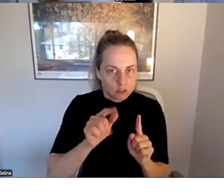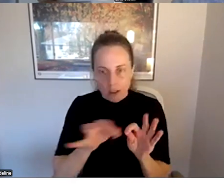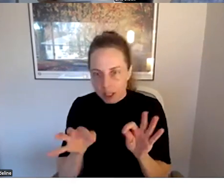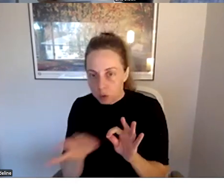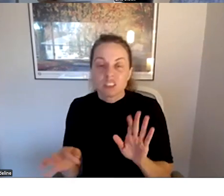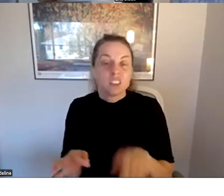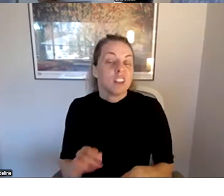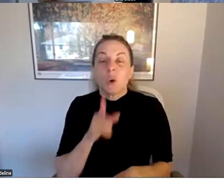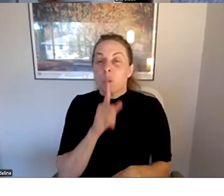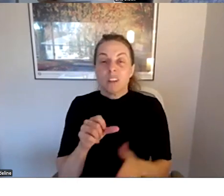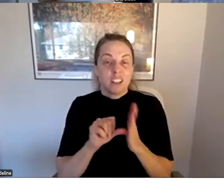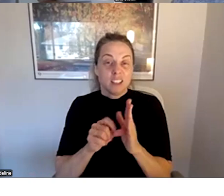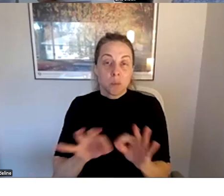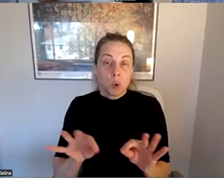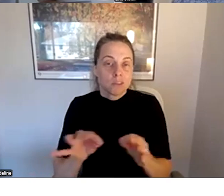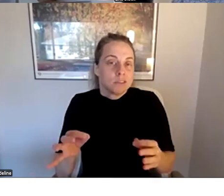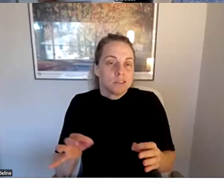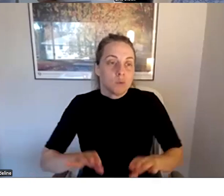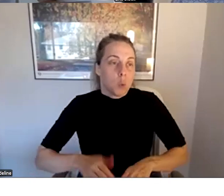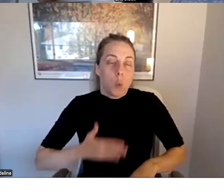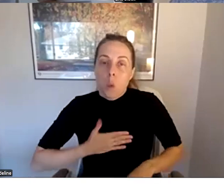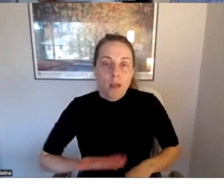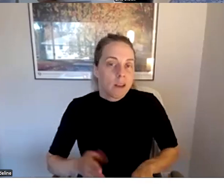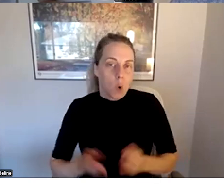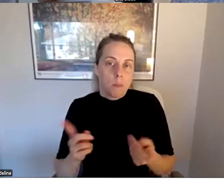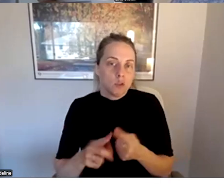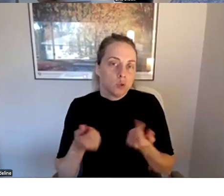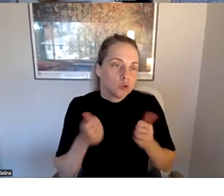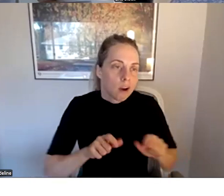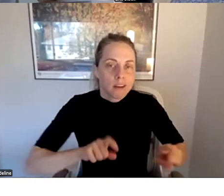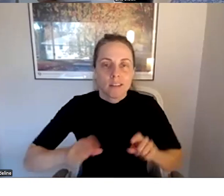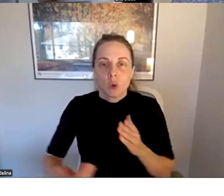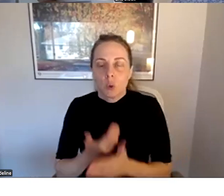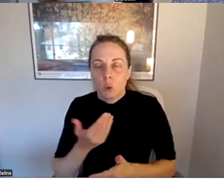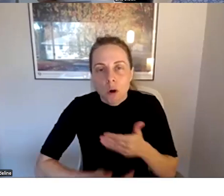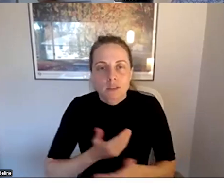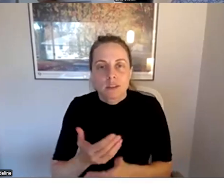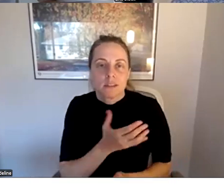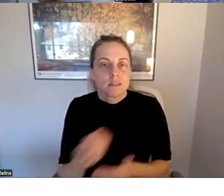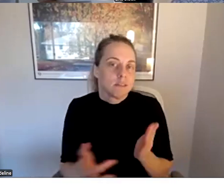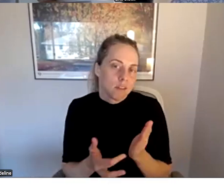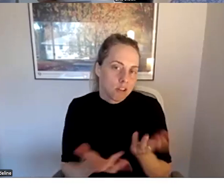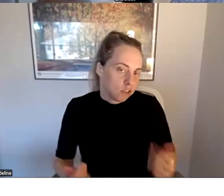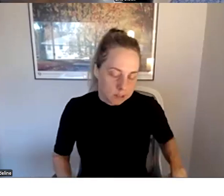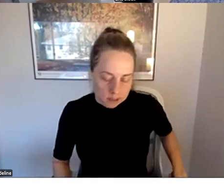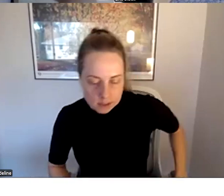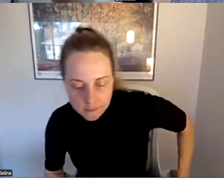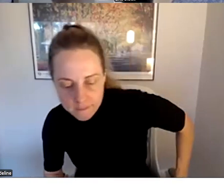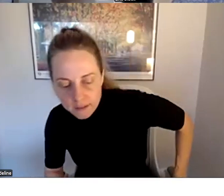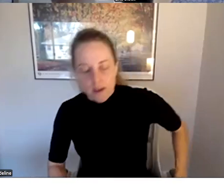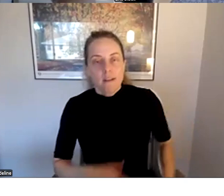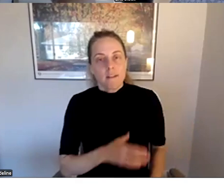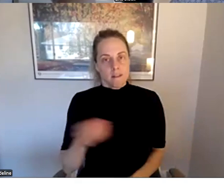new technologies, new processes, pulling in critical strategic relationships. Again, just understanding